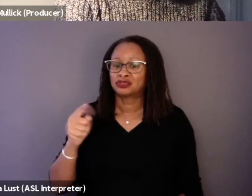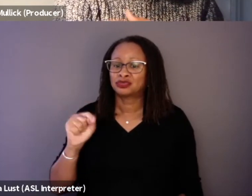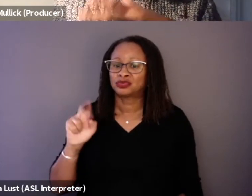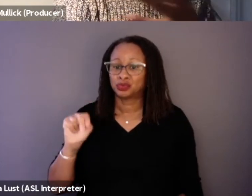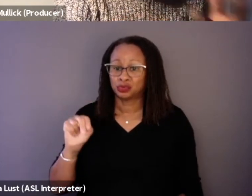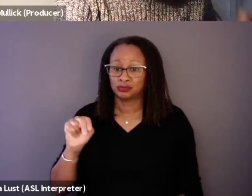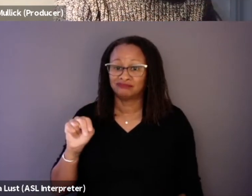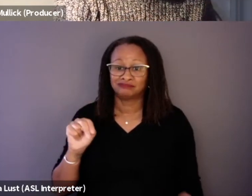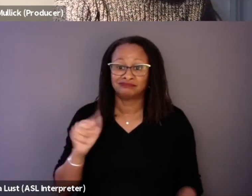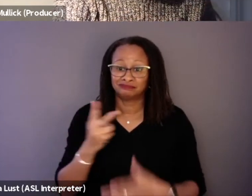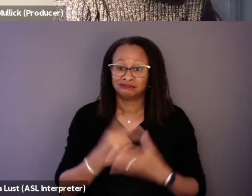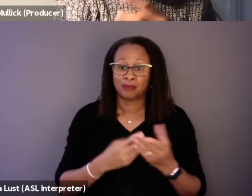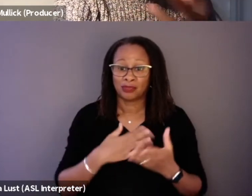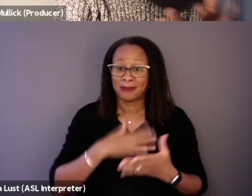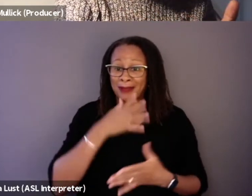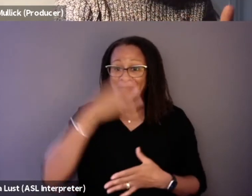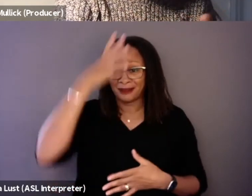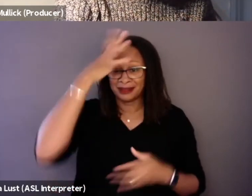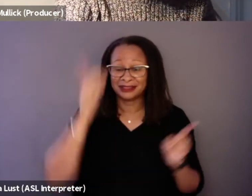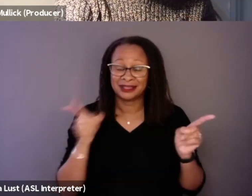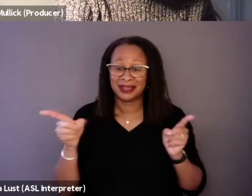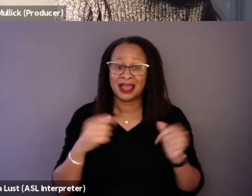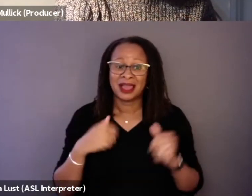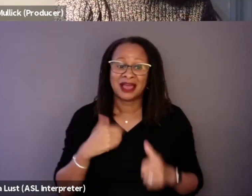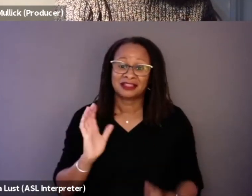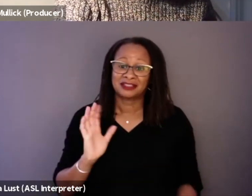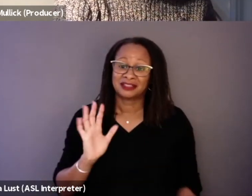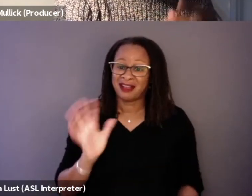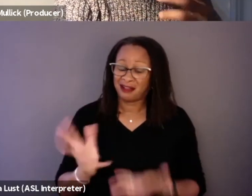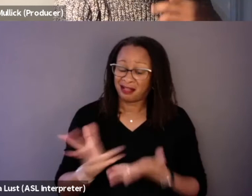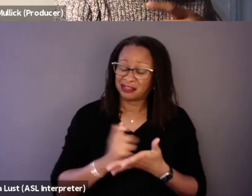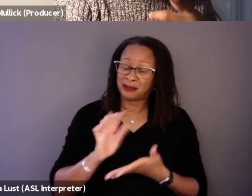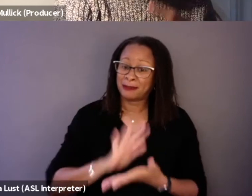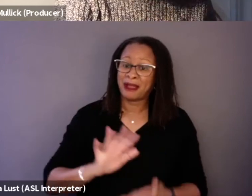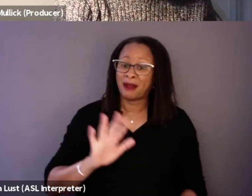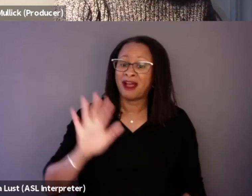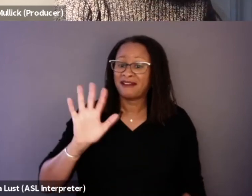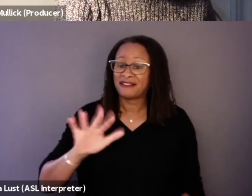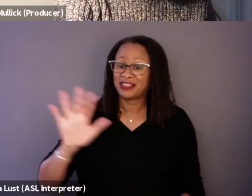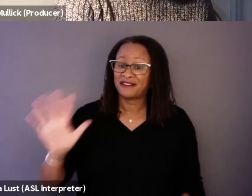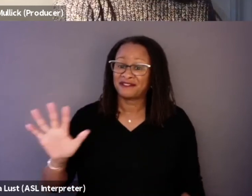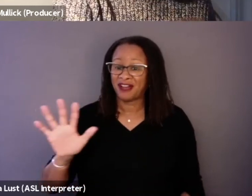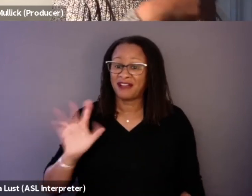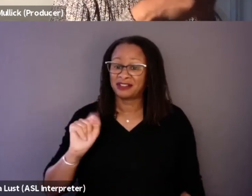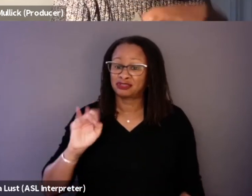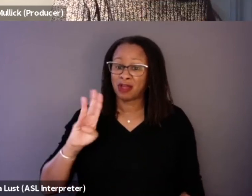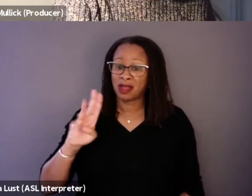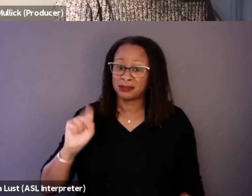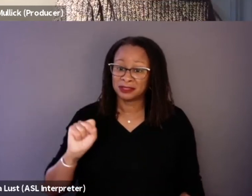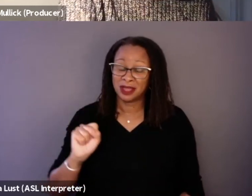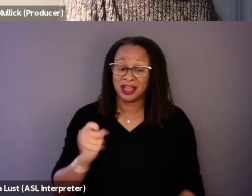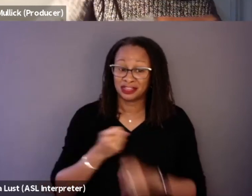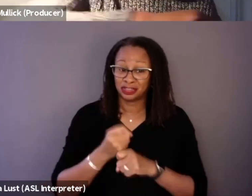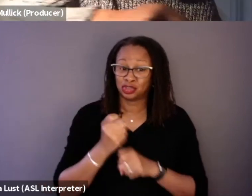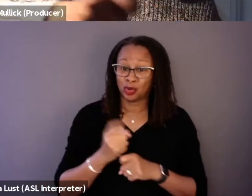you know, they're a collection of about 55 tribes who, the joke goes in the region that an Englishman took